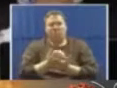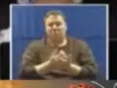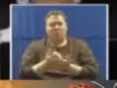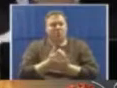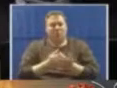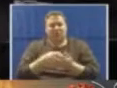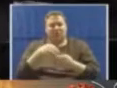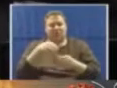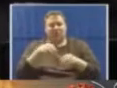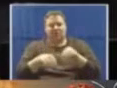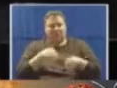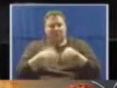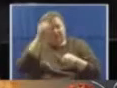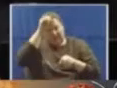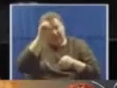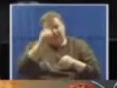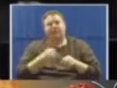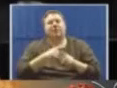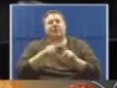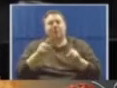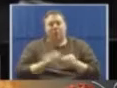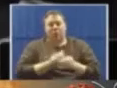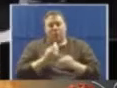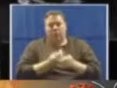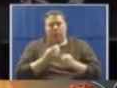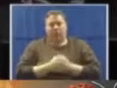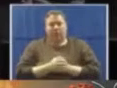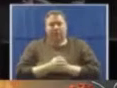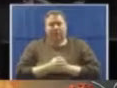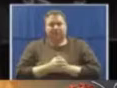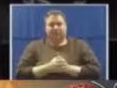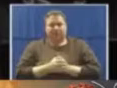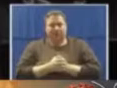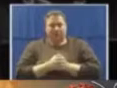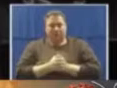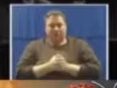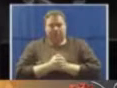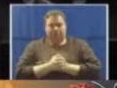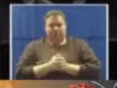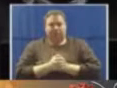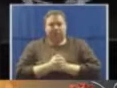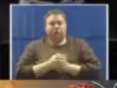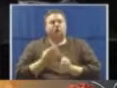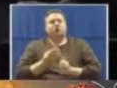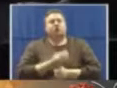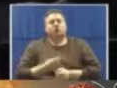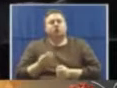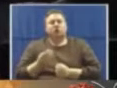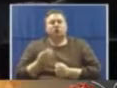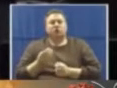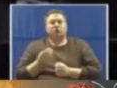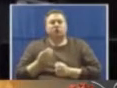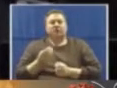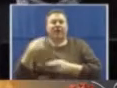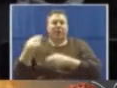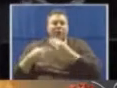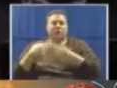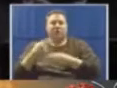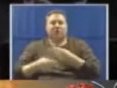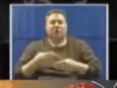nation. Children are a heritage from the Lord, offspring a reward from him. Like arrows in the hands